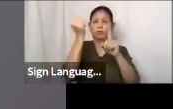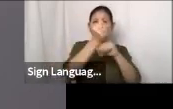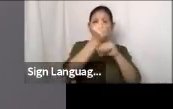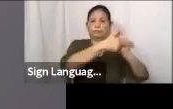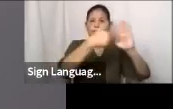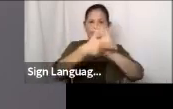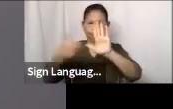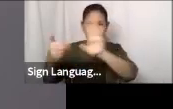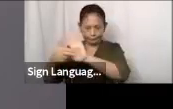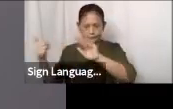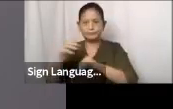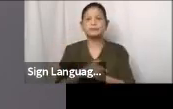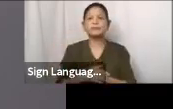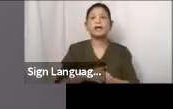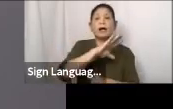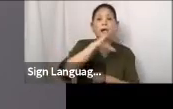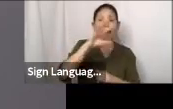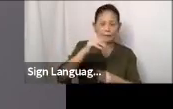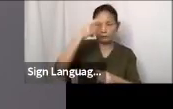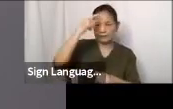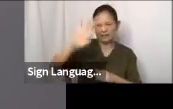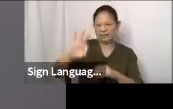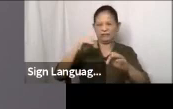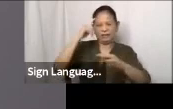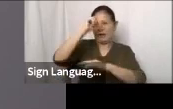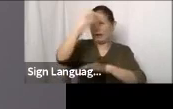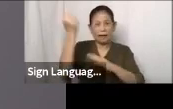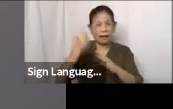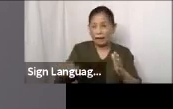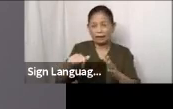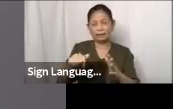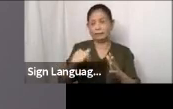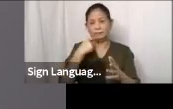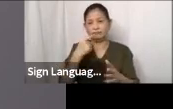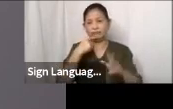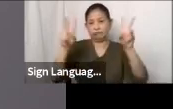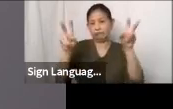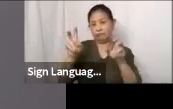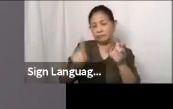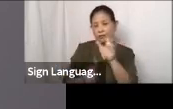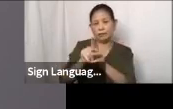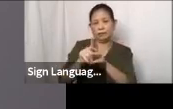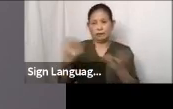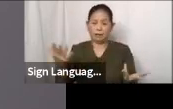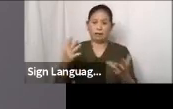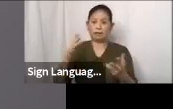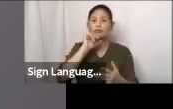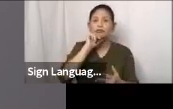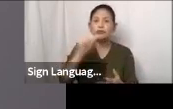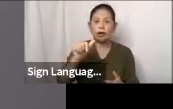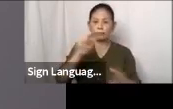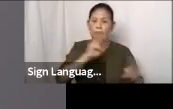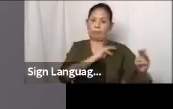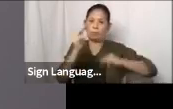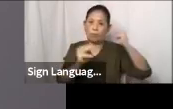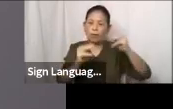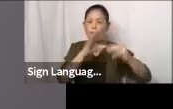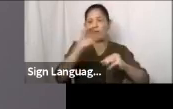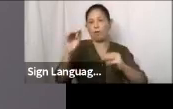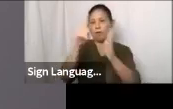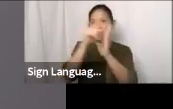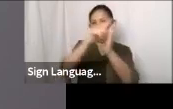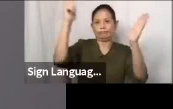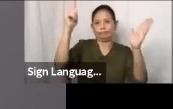any instances for SRS for declaring one's gender immoral and illegal. Should take proper measures